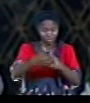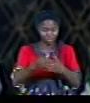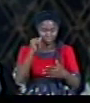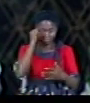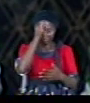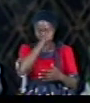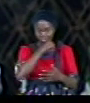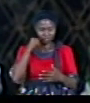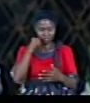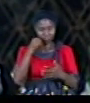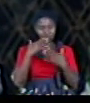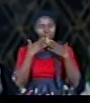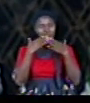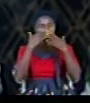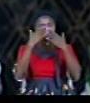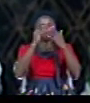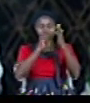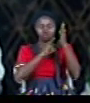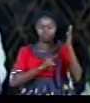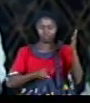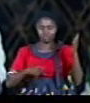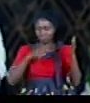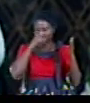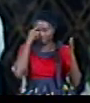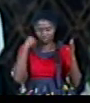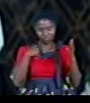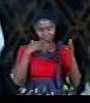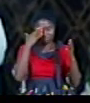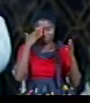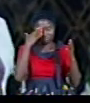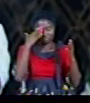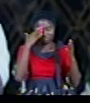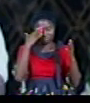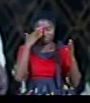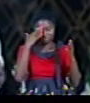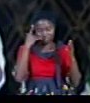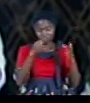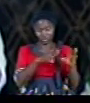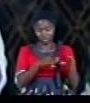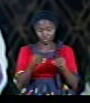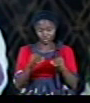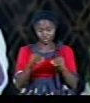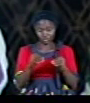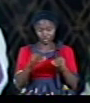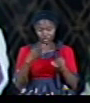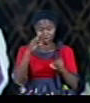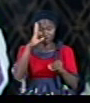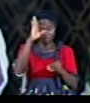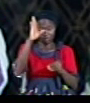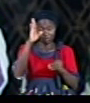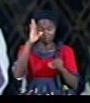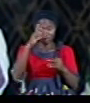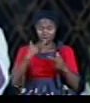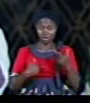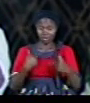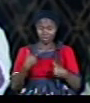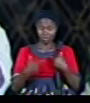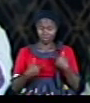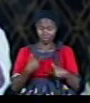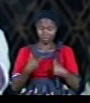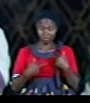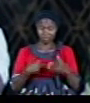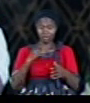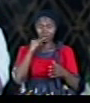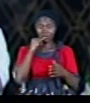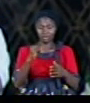Thank you, Lord, because we know the move of your revival is spreading